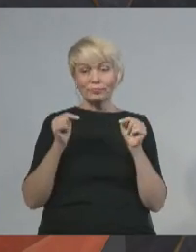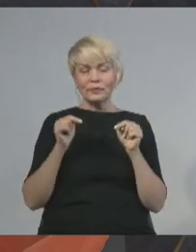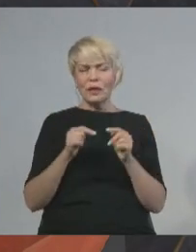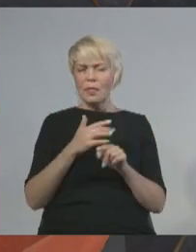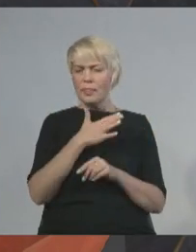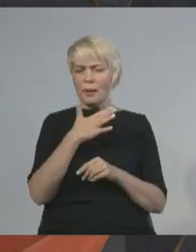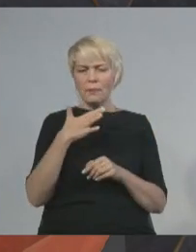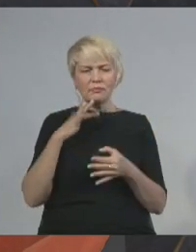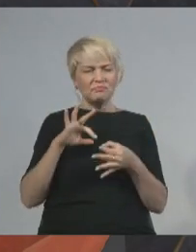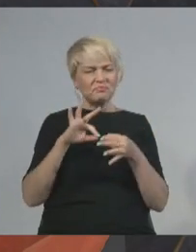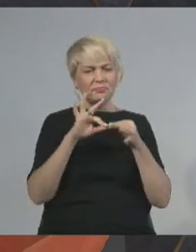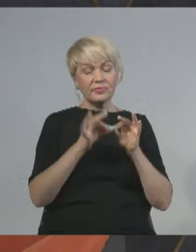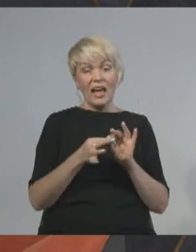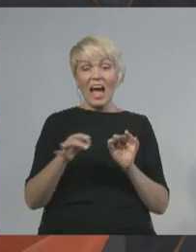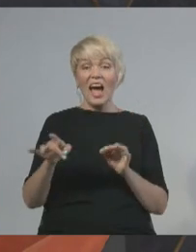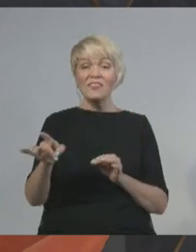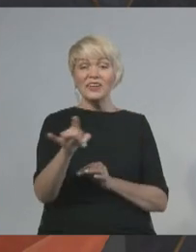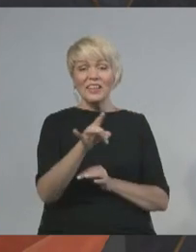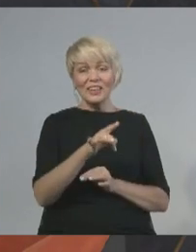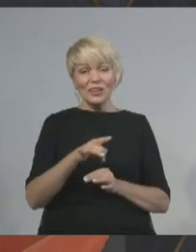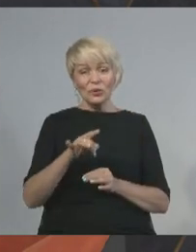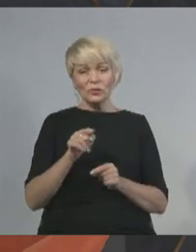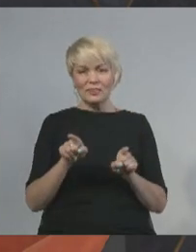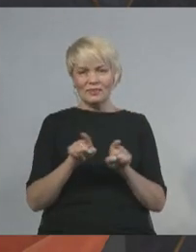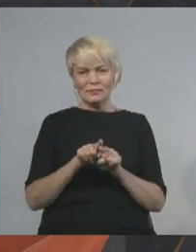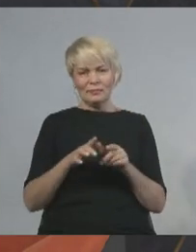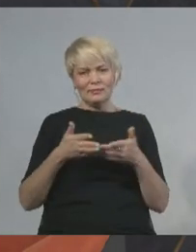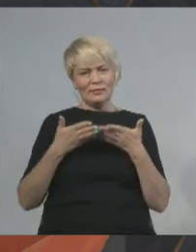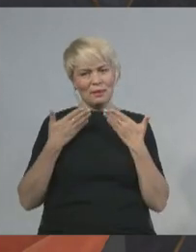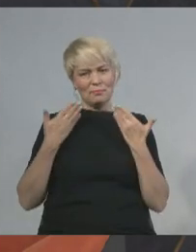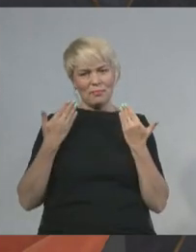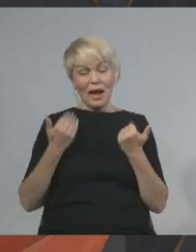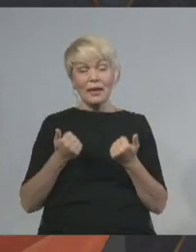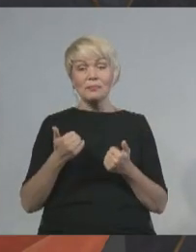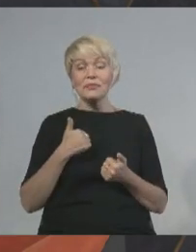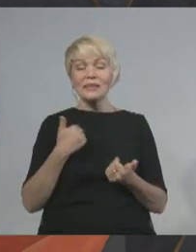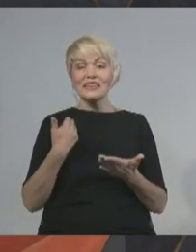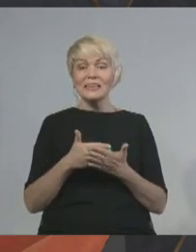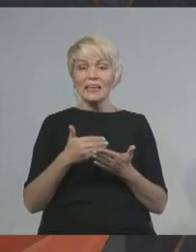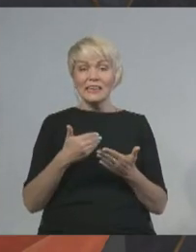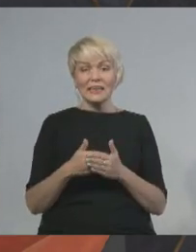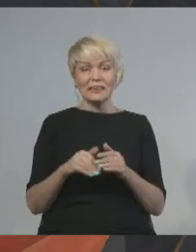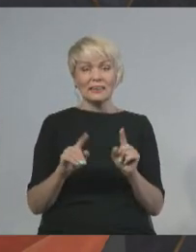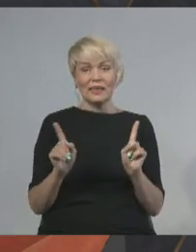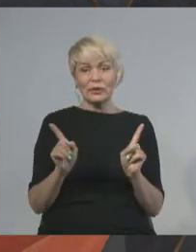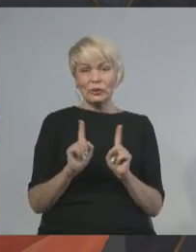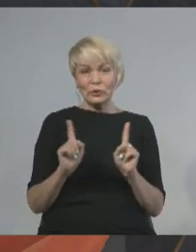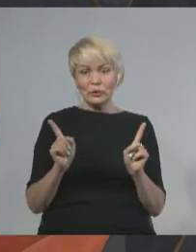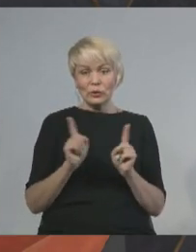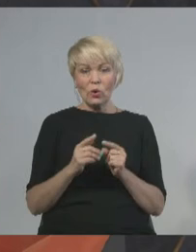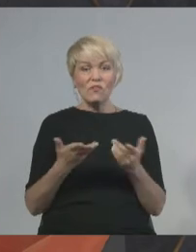competition gets harder this does not exist in the regions